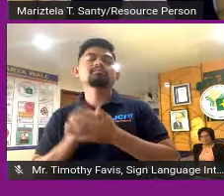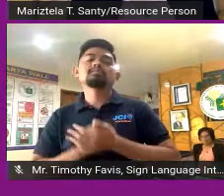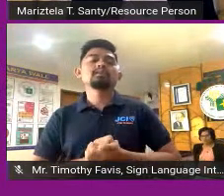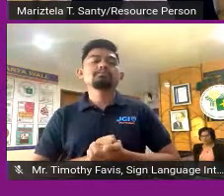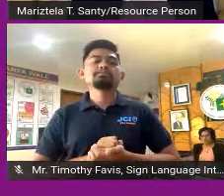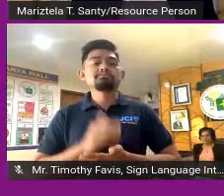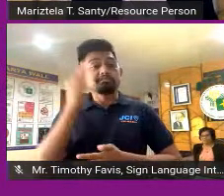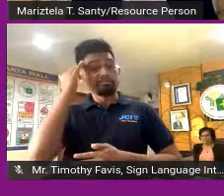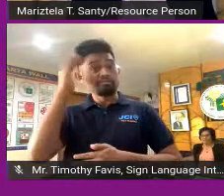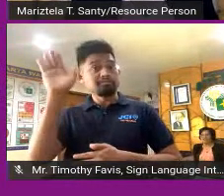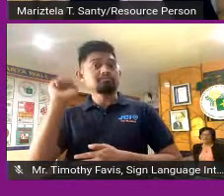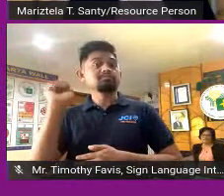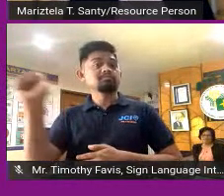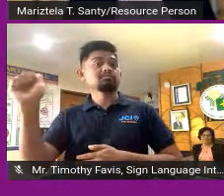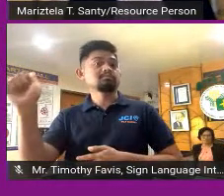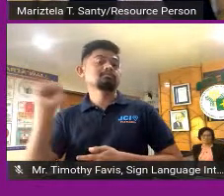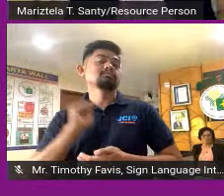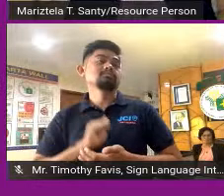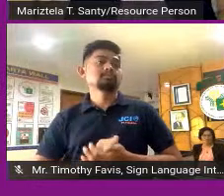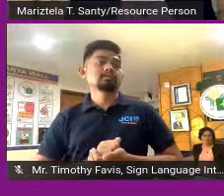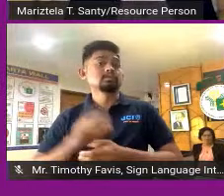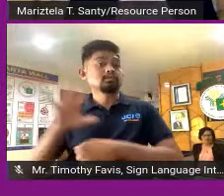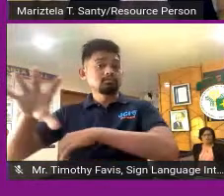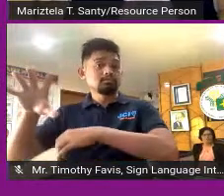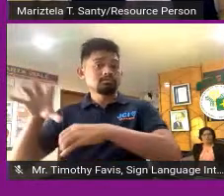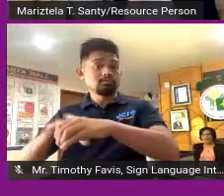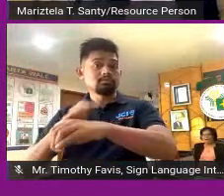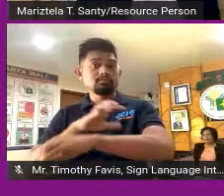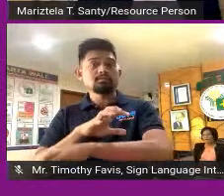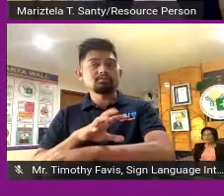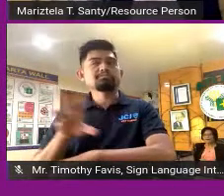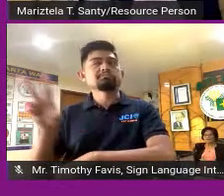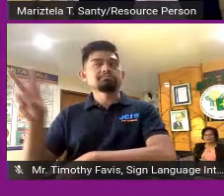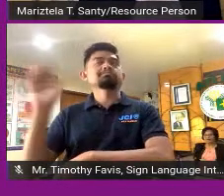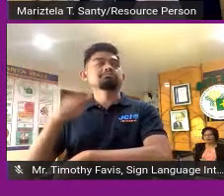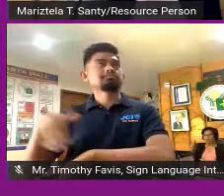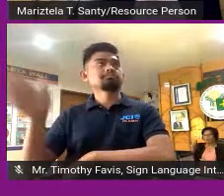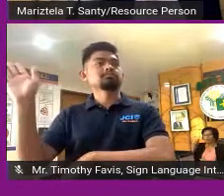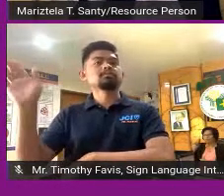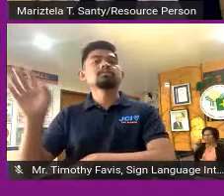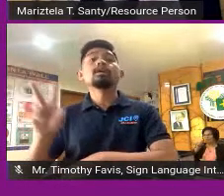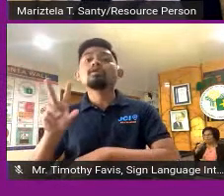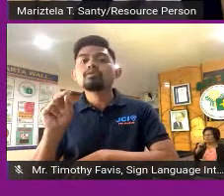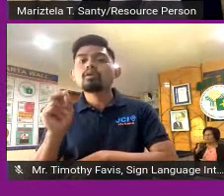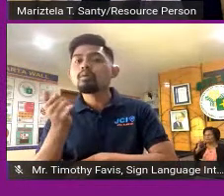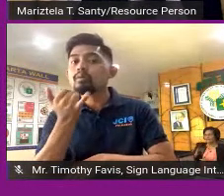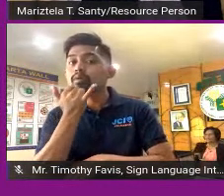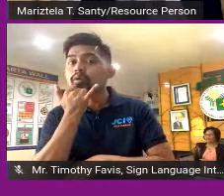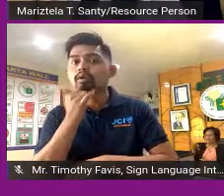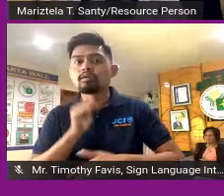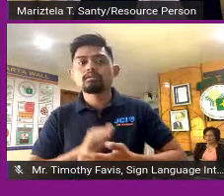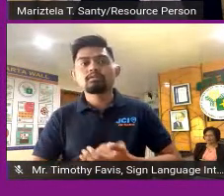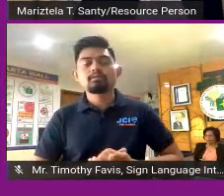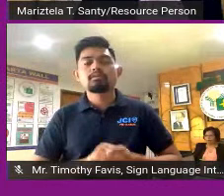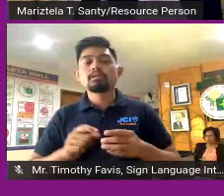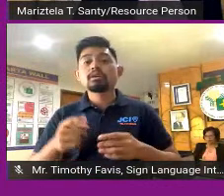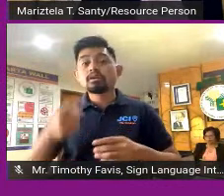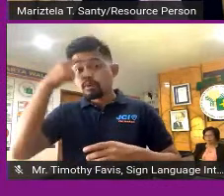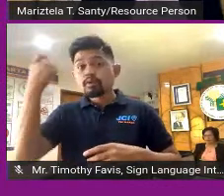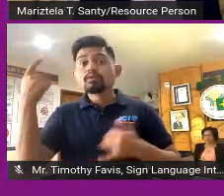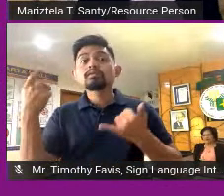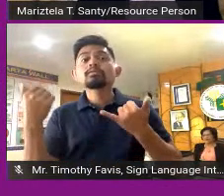wala akong pakialam sa neighbor ko kasi hindi naman yan ako. With the Magna Carta or with the gender in